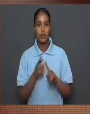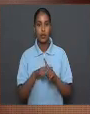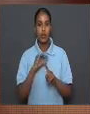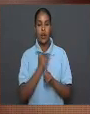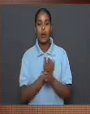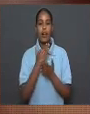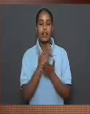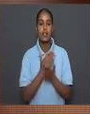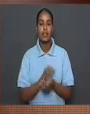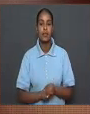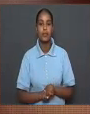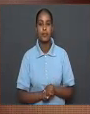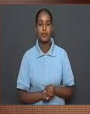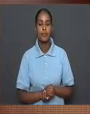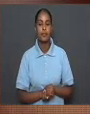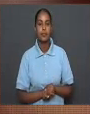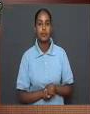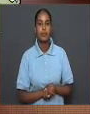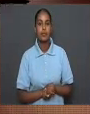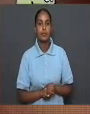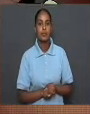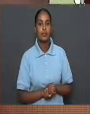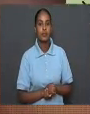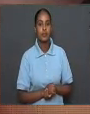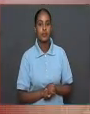Let's get back to our lesson.